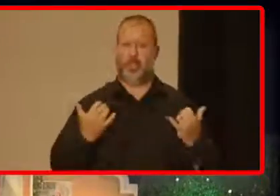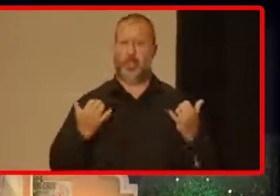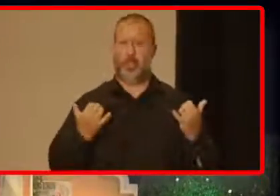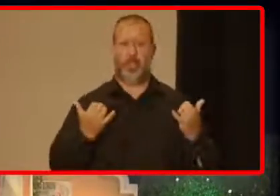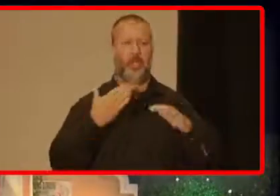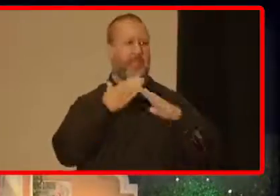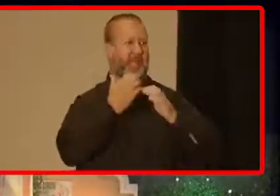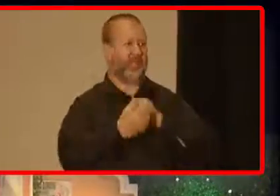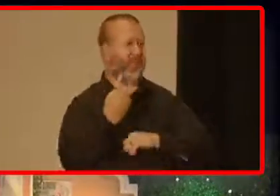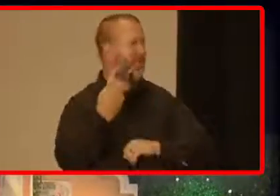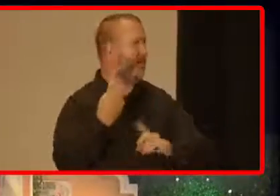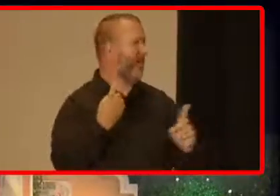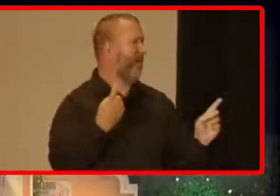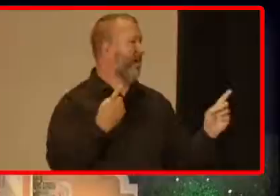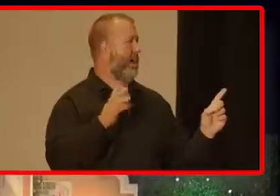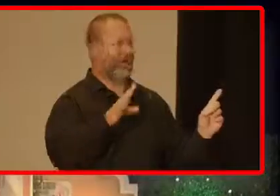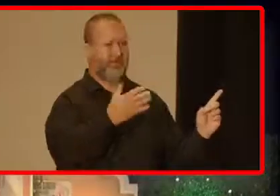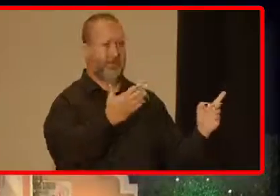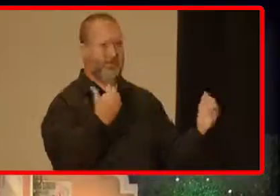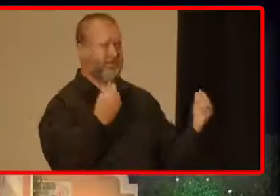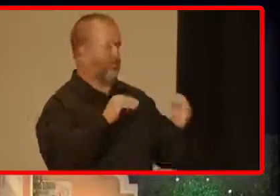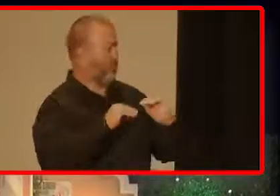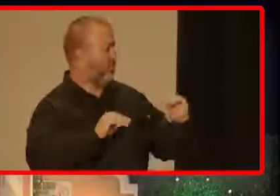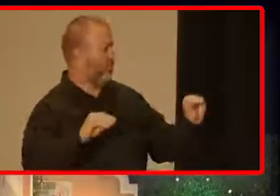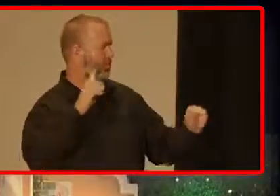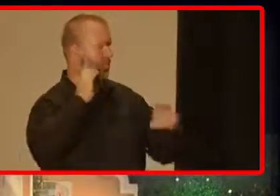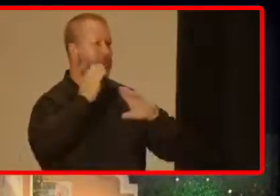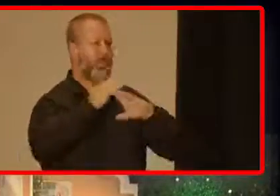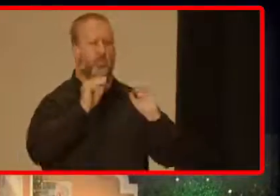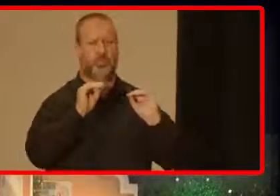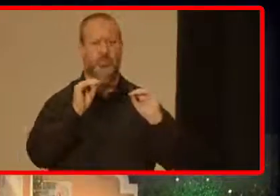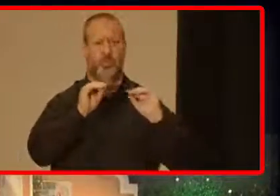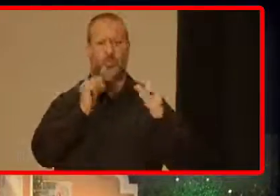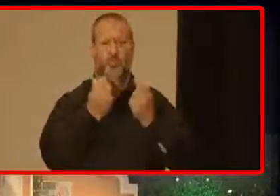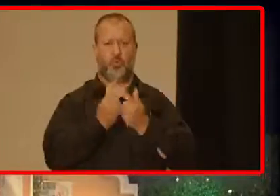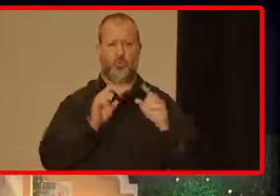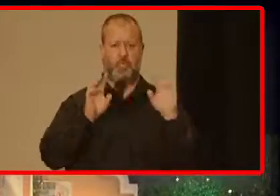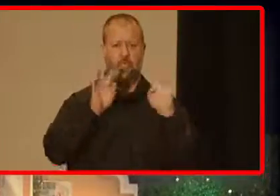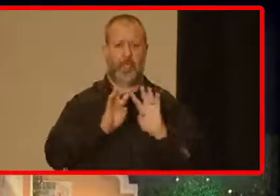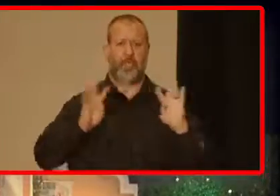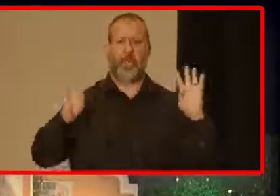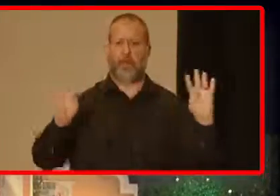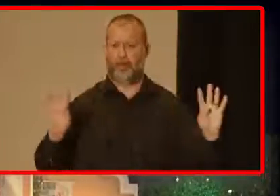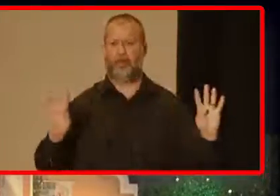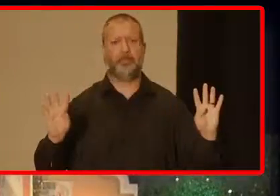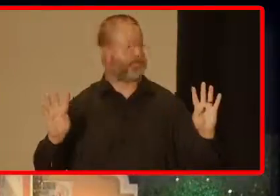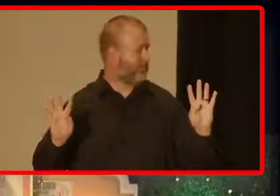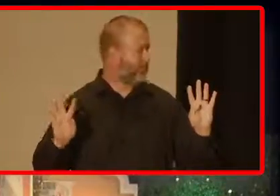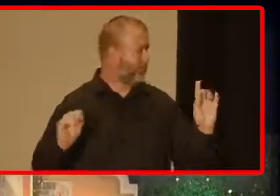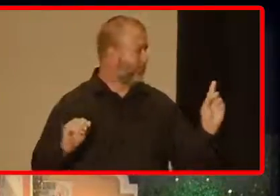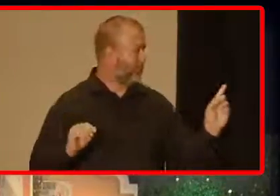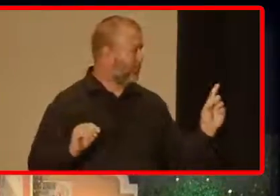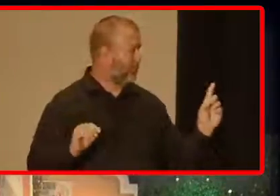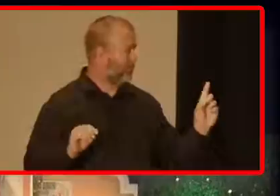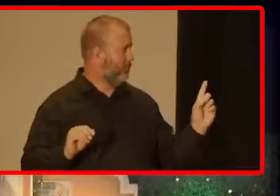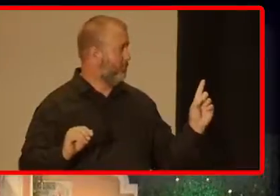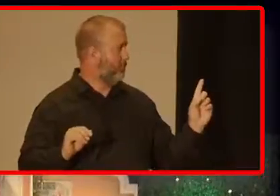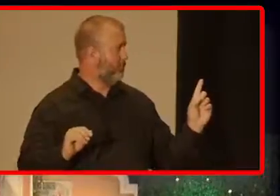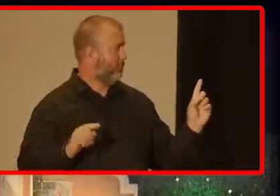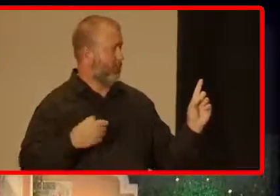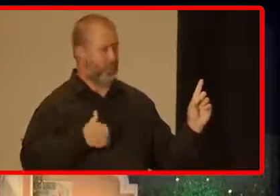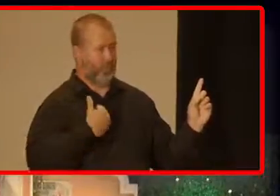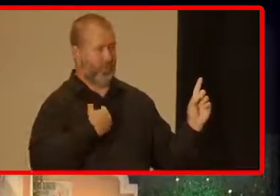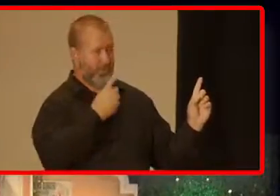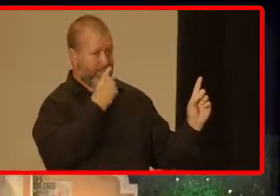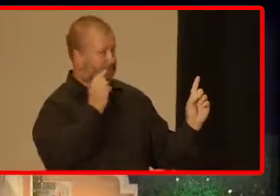blocking everybody. So we're going to sort of come around so we don't have to block anyone. We're going to group on both sides. So the Youth Council, if you all can group on